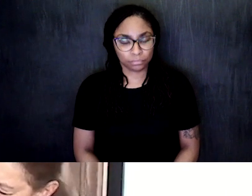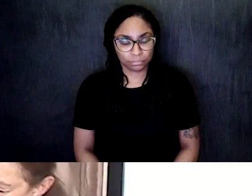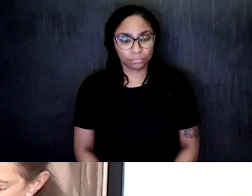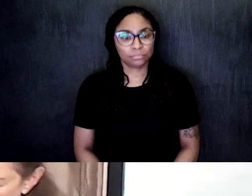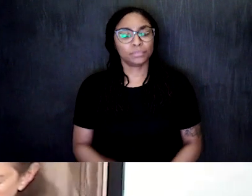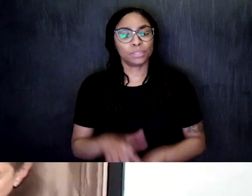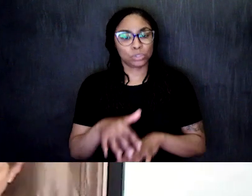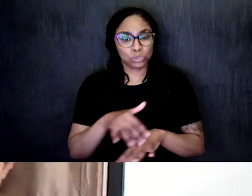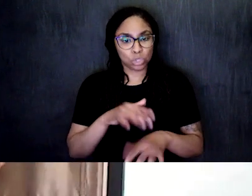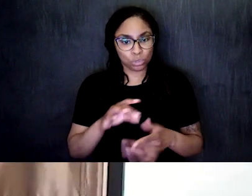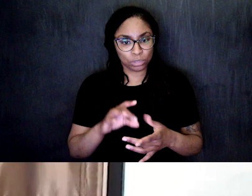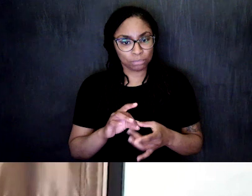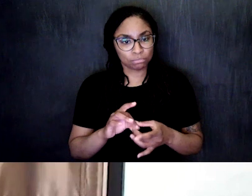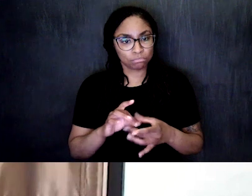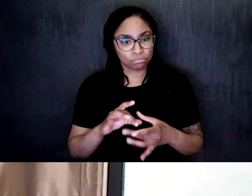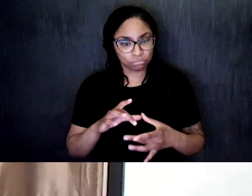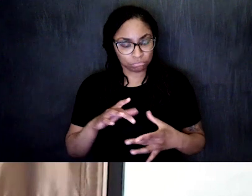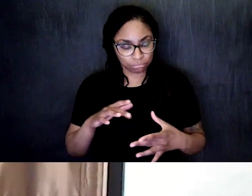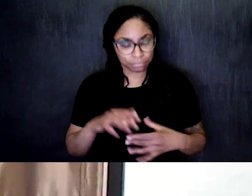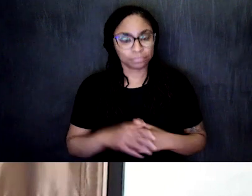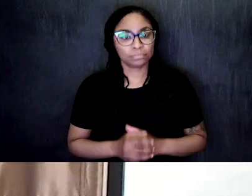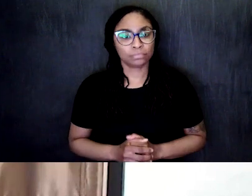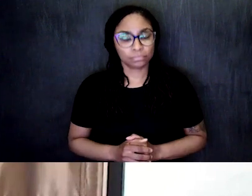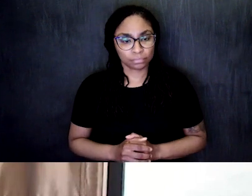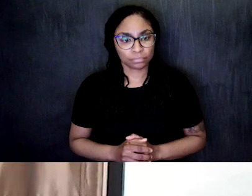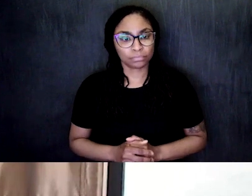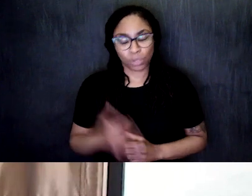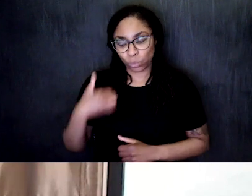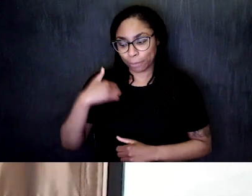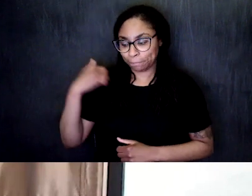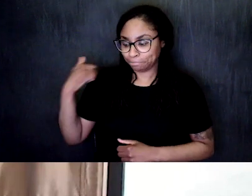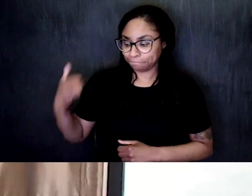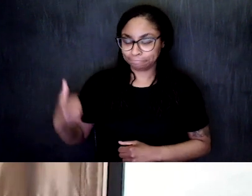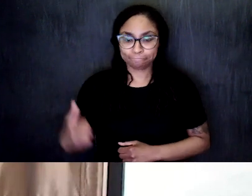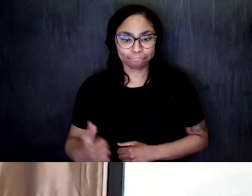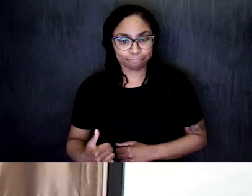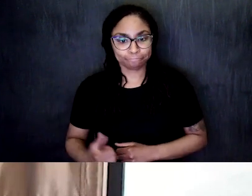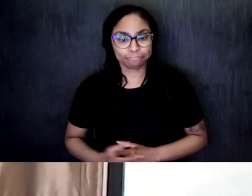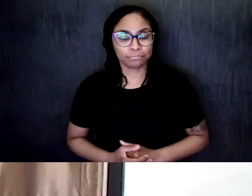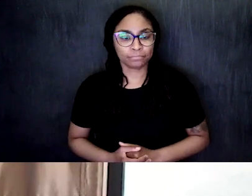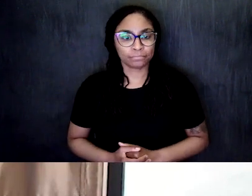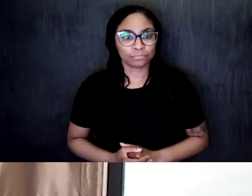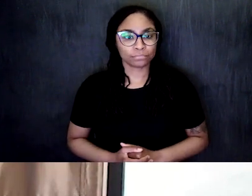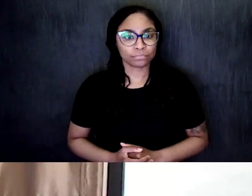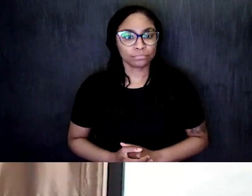And then slowly release. Okay, and we'll take the strap off.